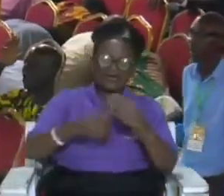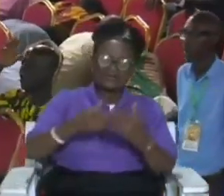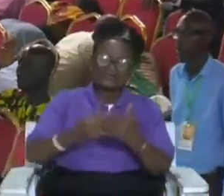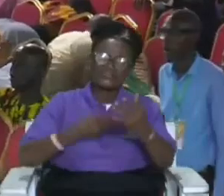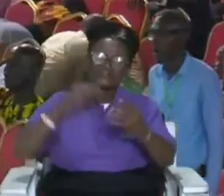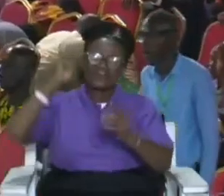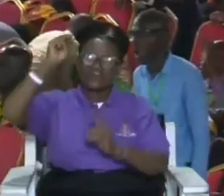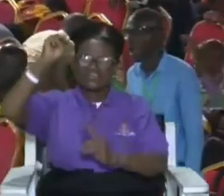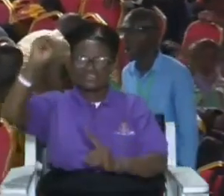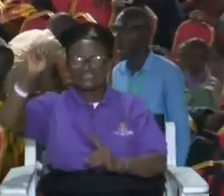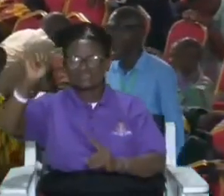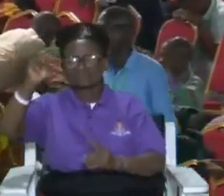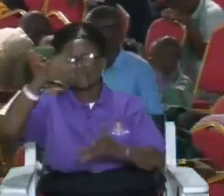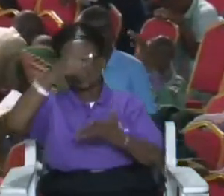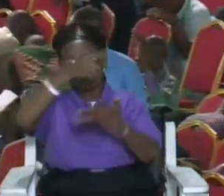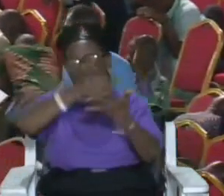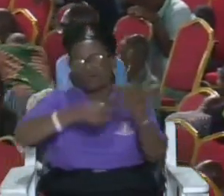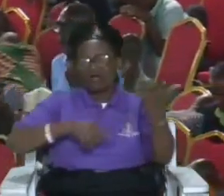before.